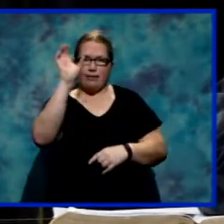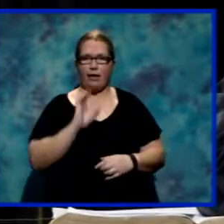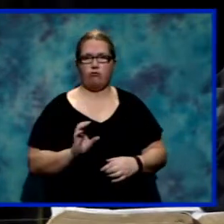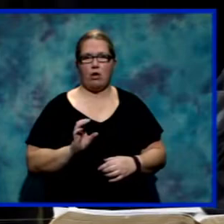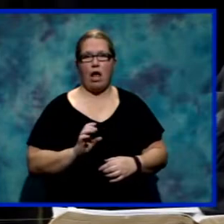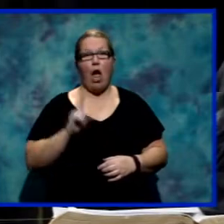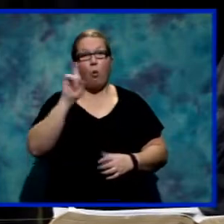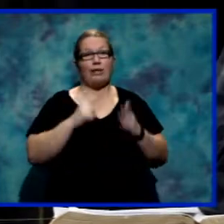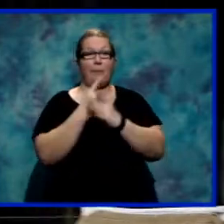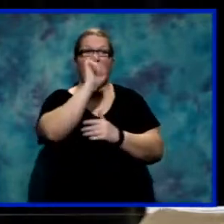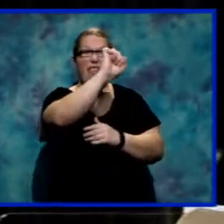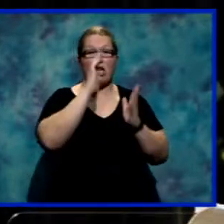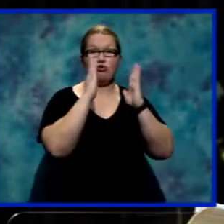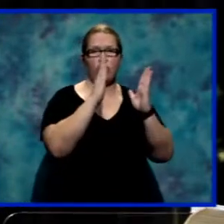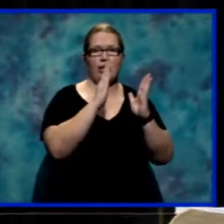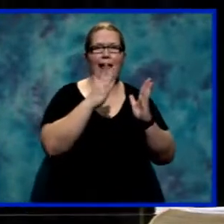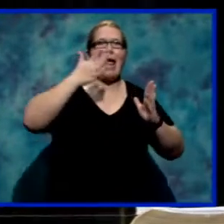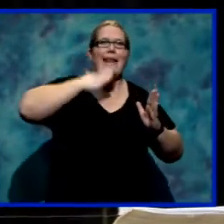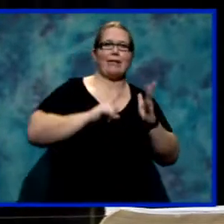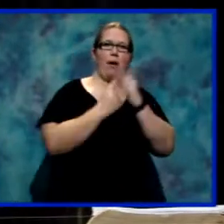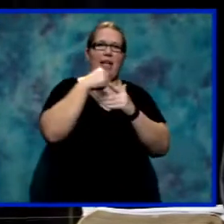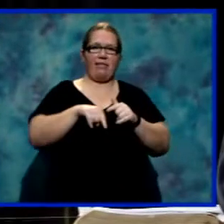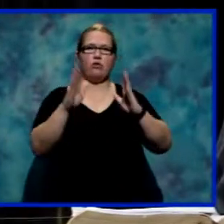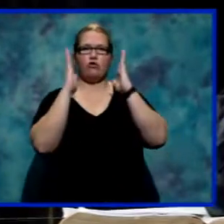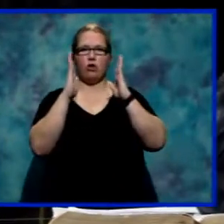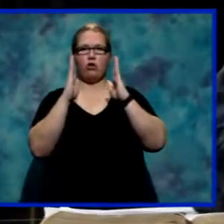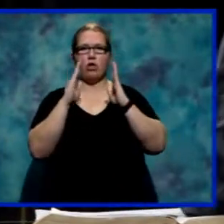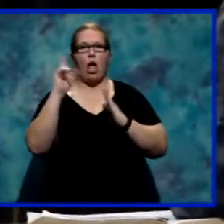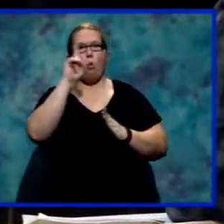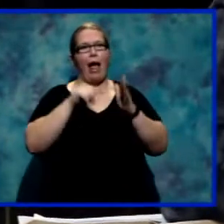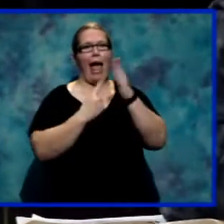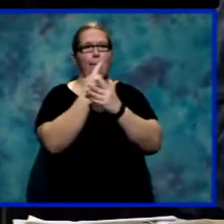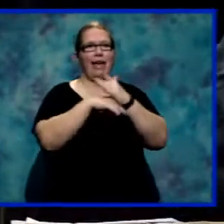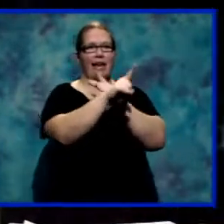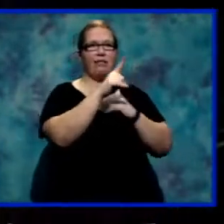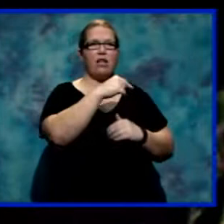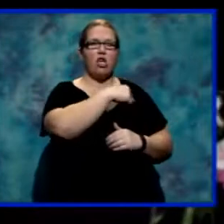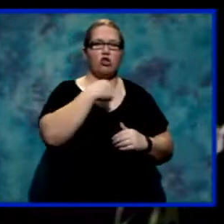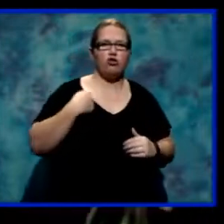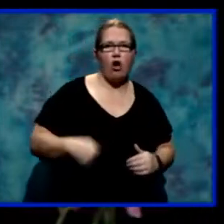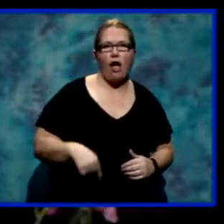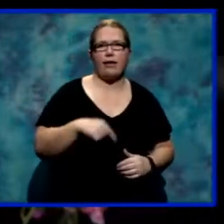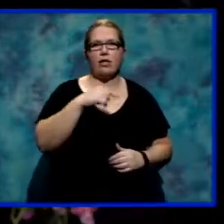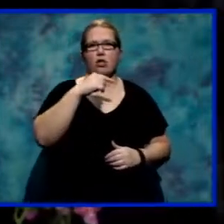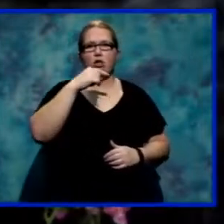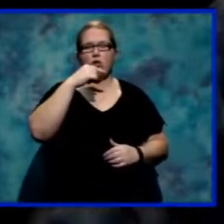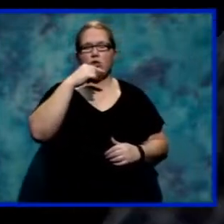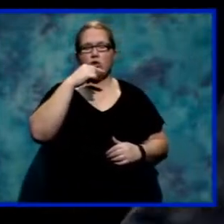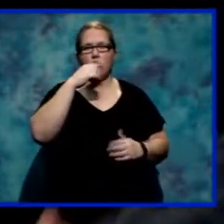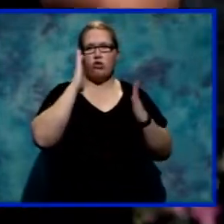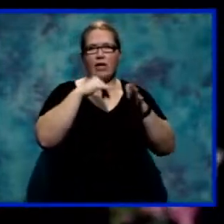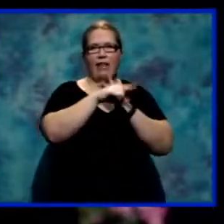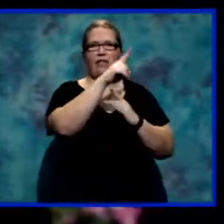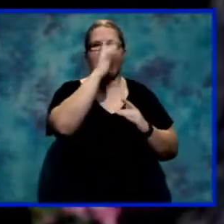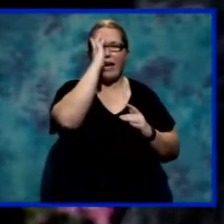on in those churches needs to happen in this church. And what is going on in the Chinese church, in the Indian church, the Filipino church, and the PNG